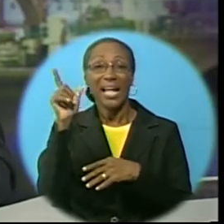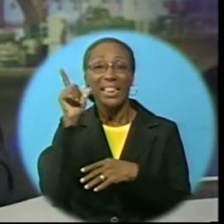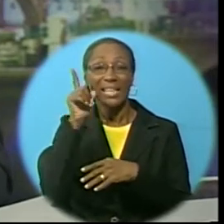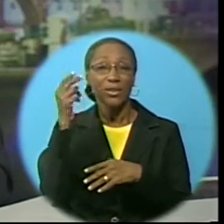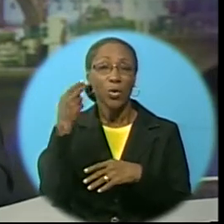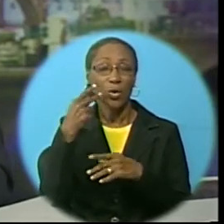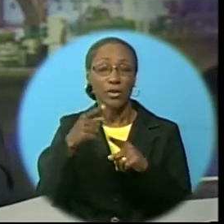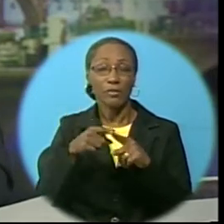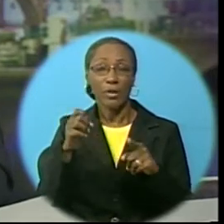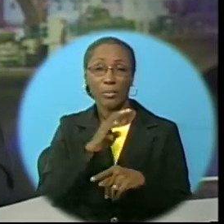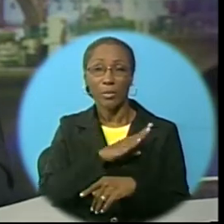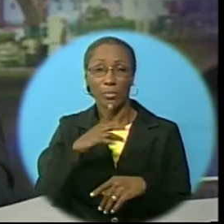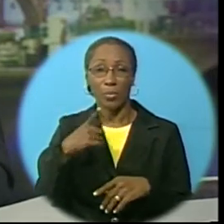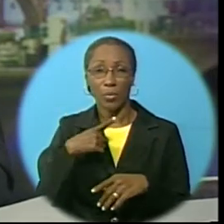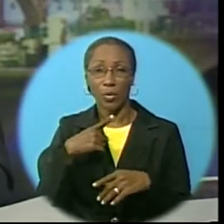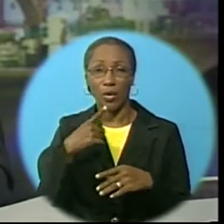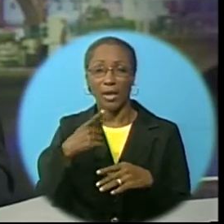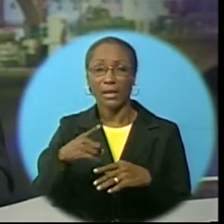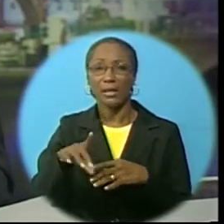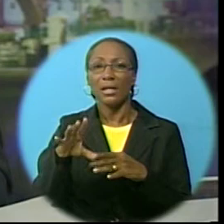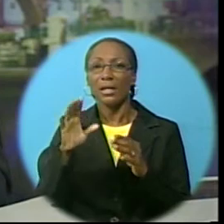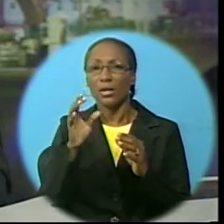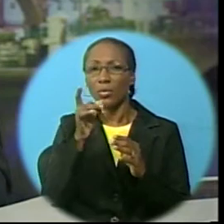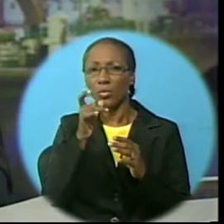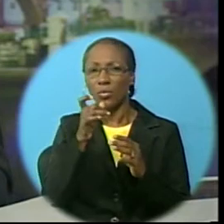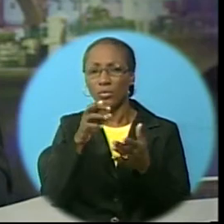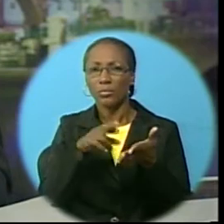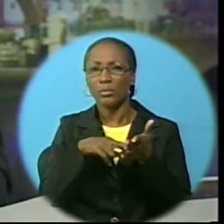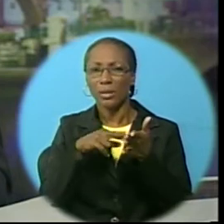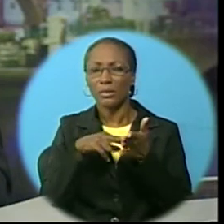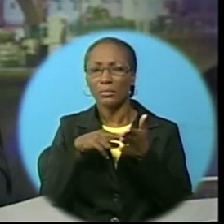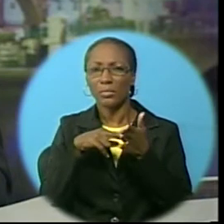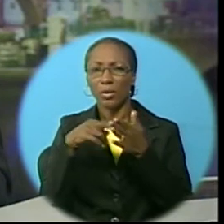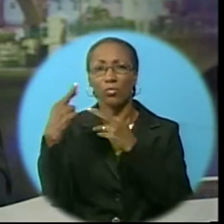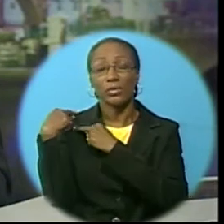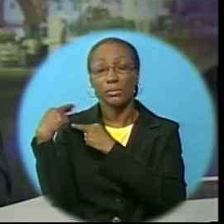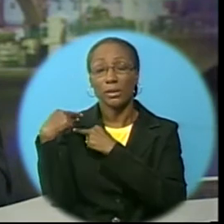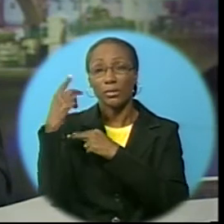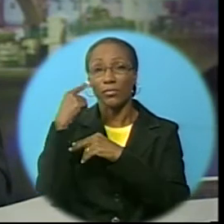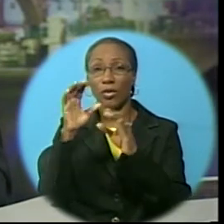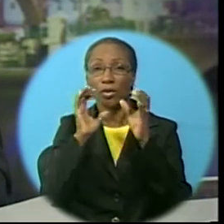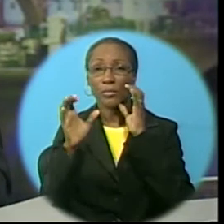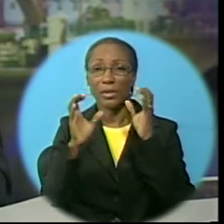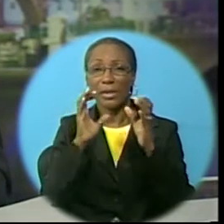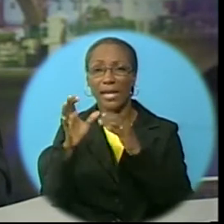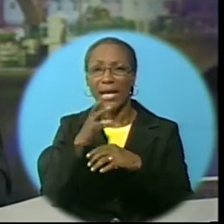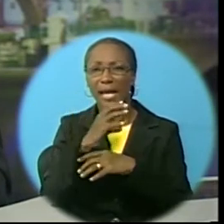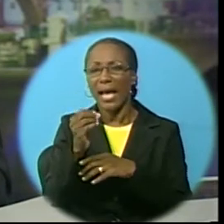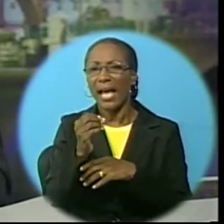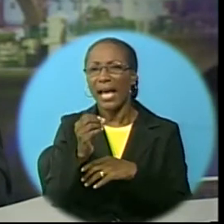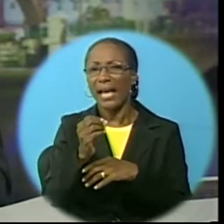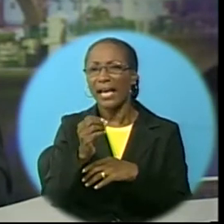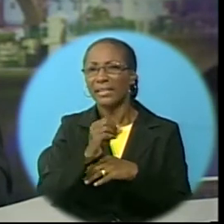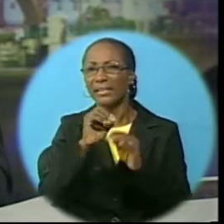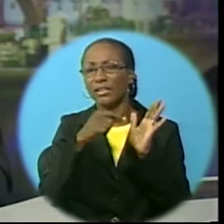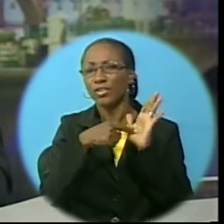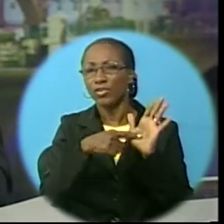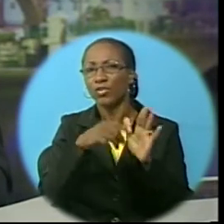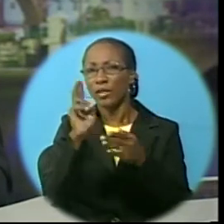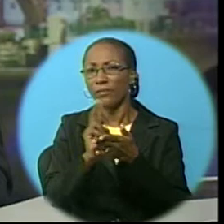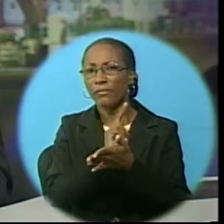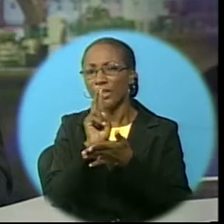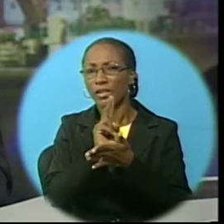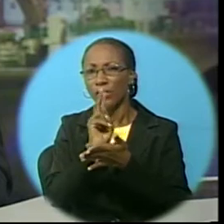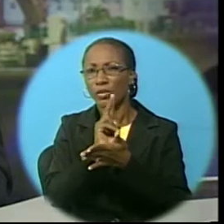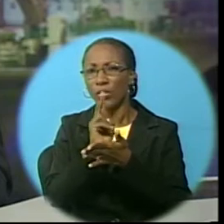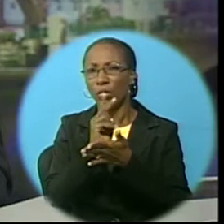and corporate communications. At the time, a passenger posted a video recording of an exchange between himself and a driver who he